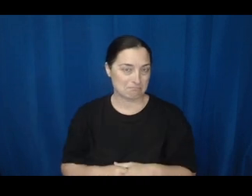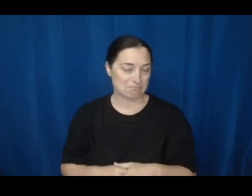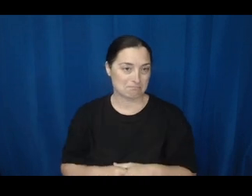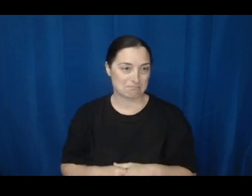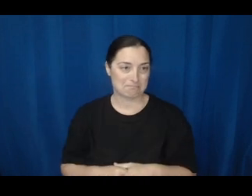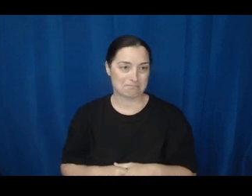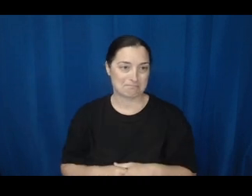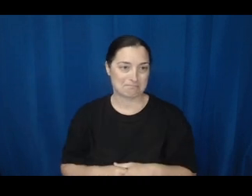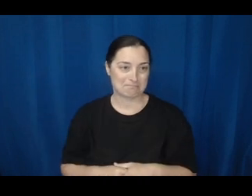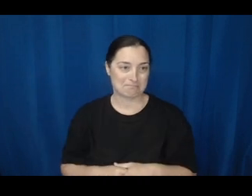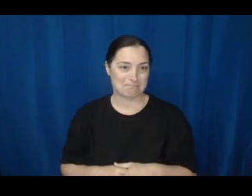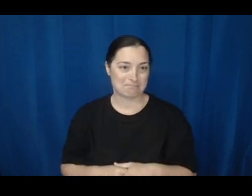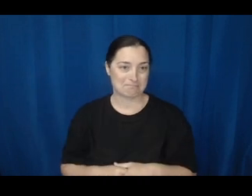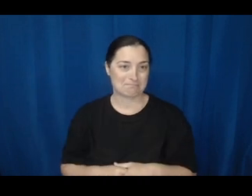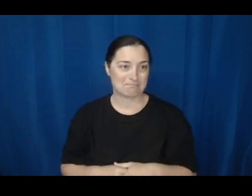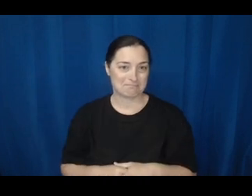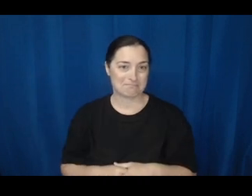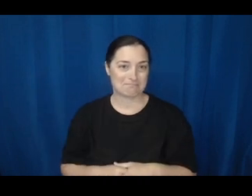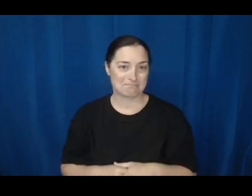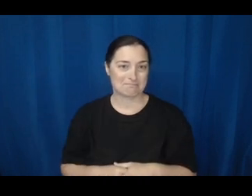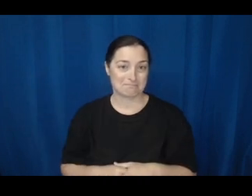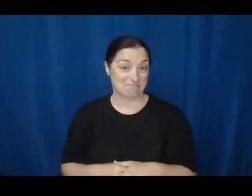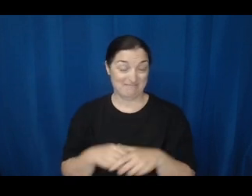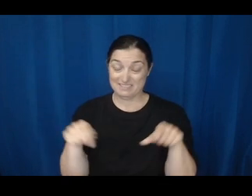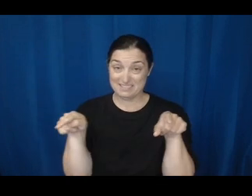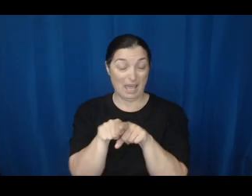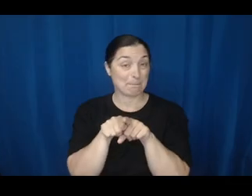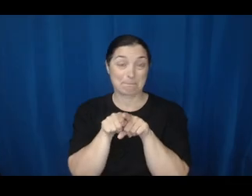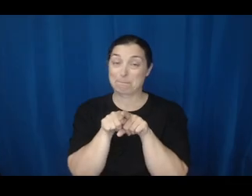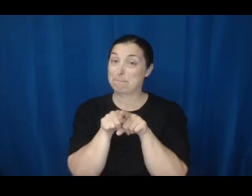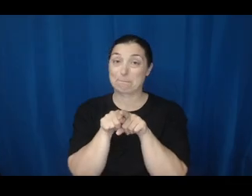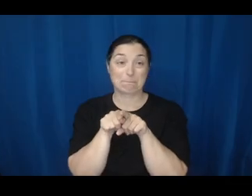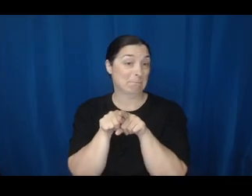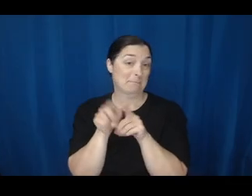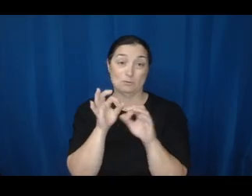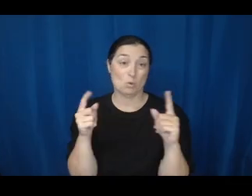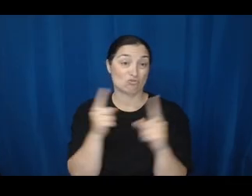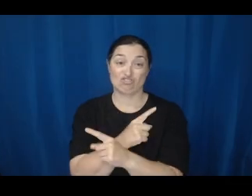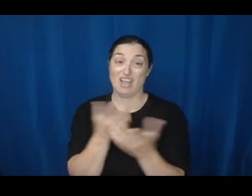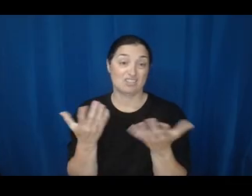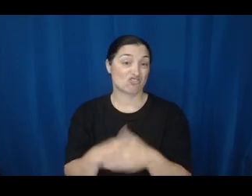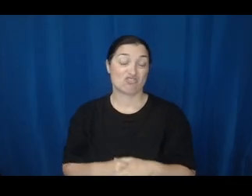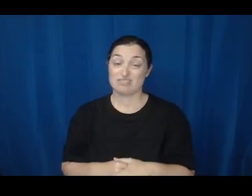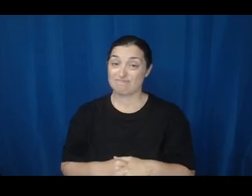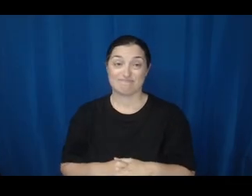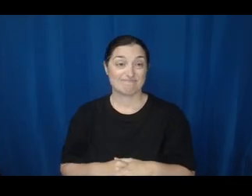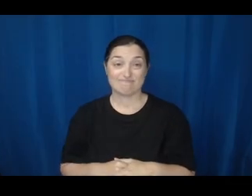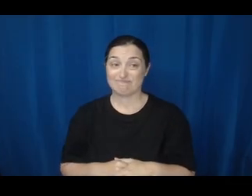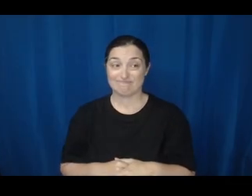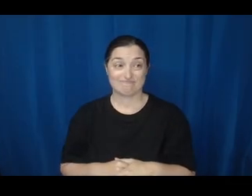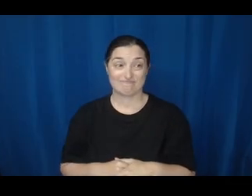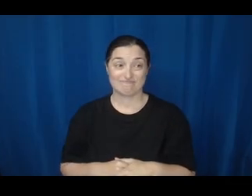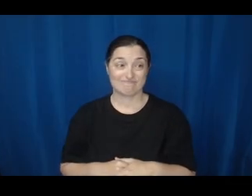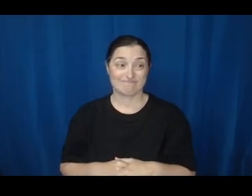pretty much remained unchanged. Okay? So you will see that today, this is the latest data that we